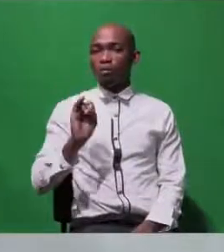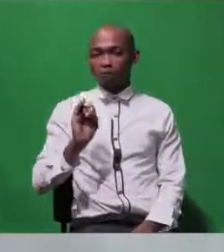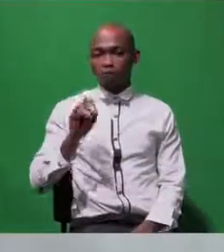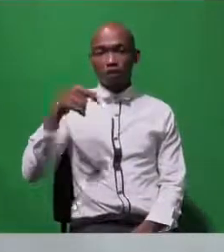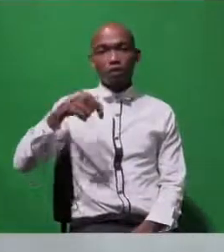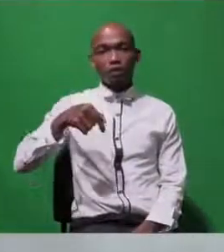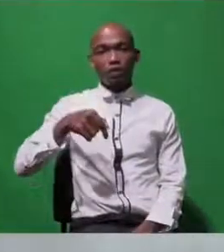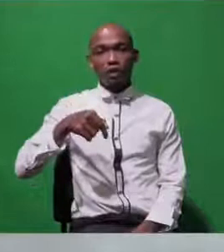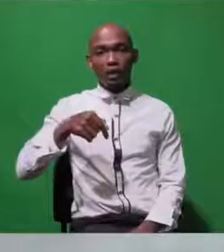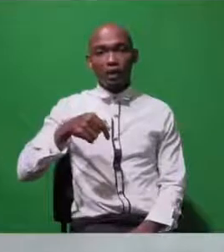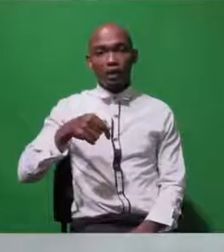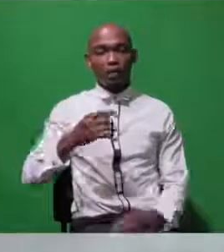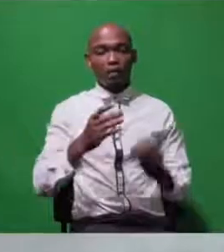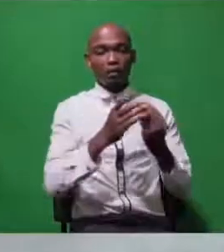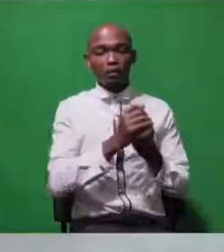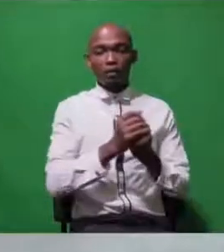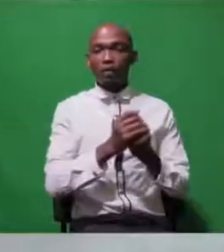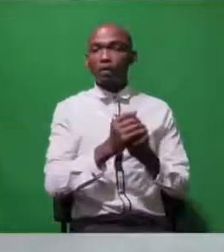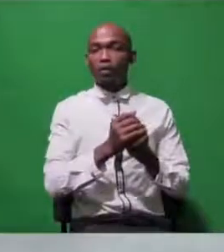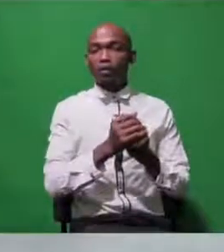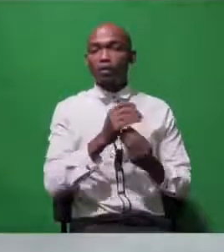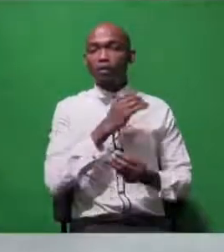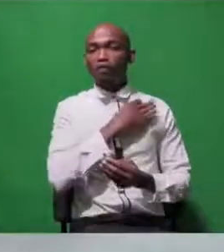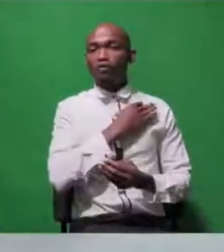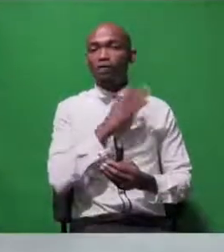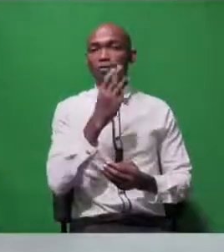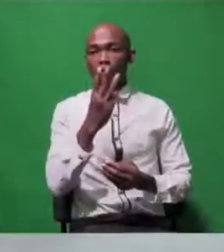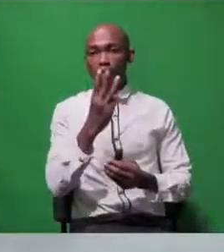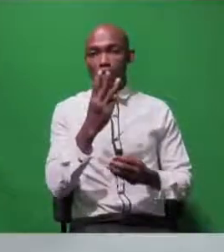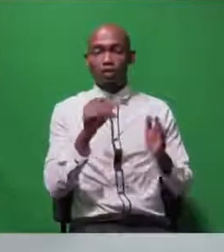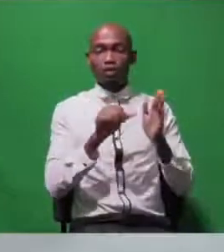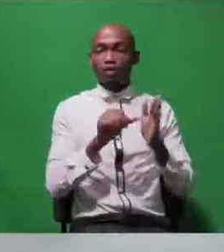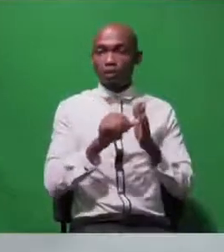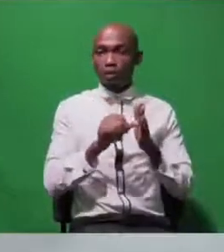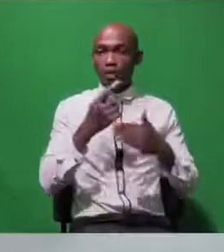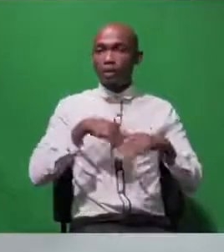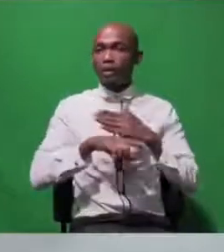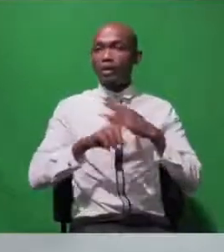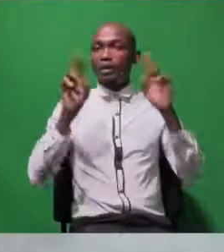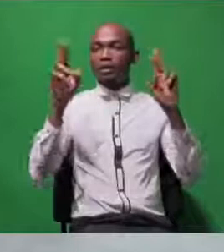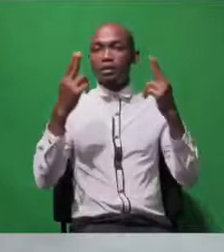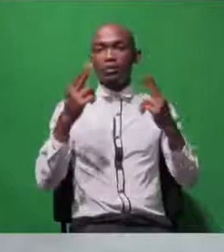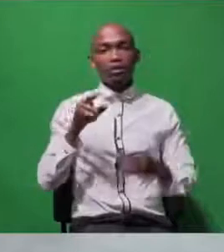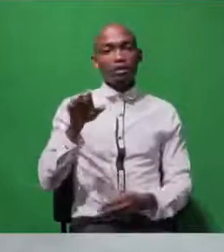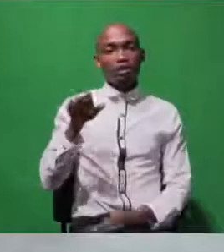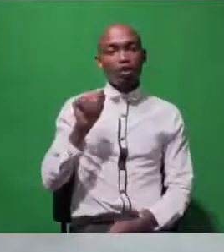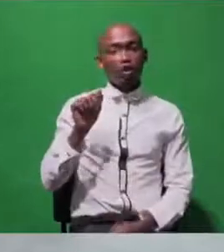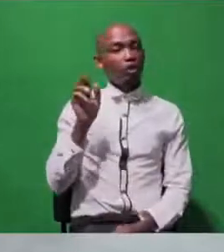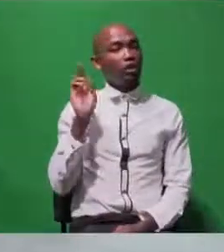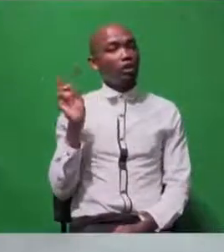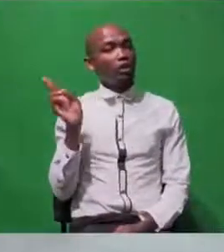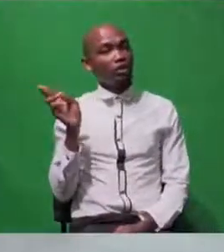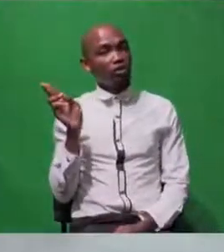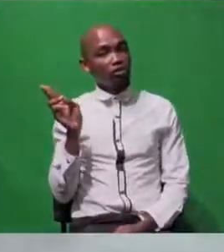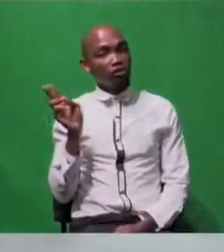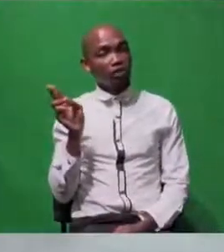be with Form 3 students in the subject called history. And our today's topic